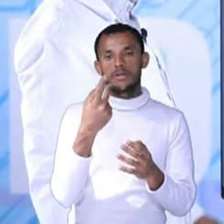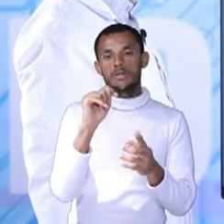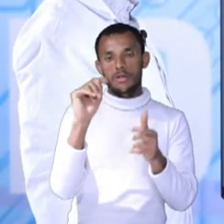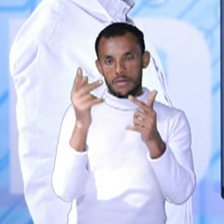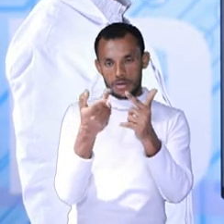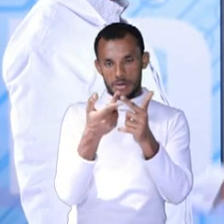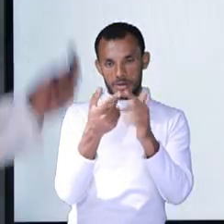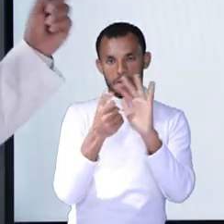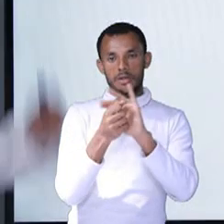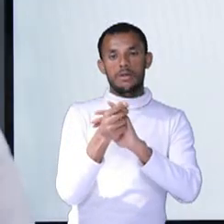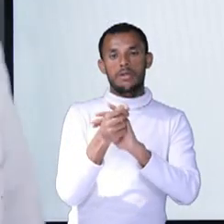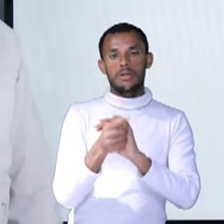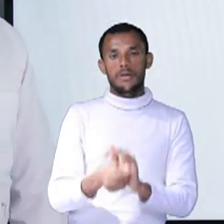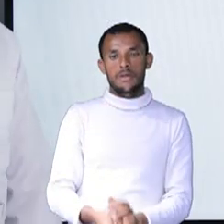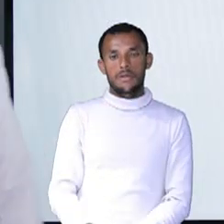example.